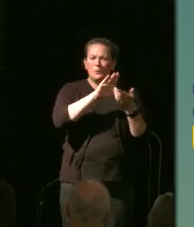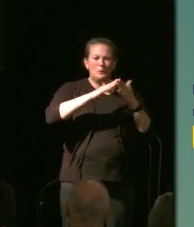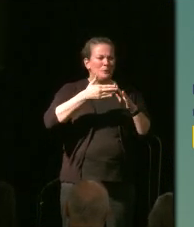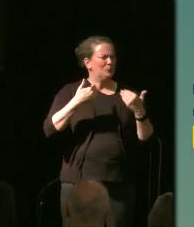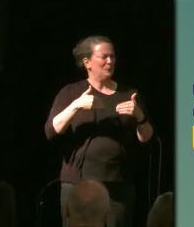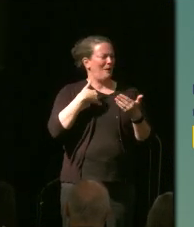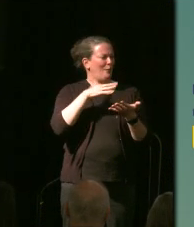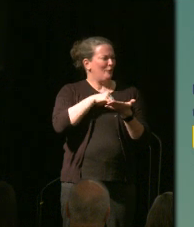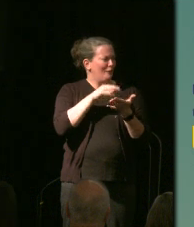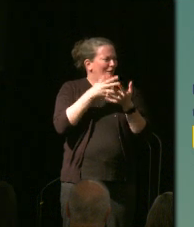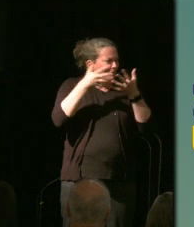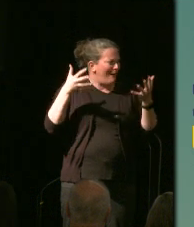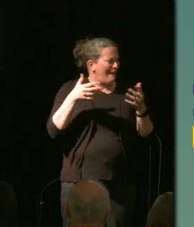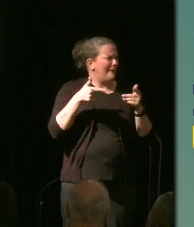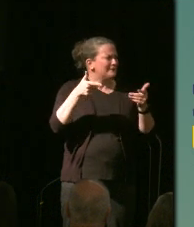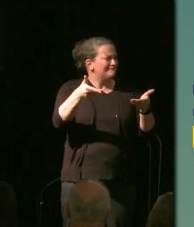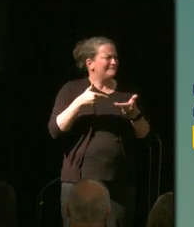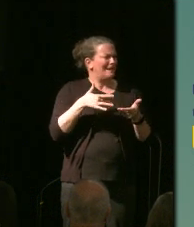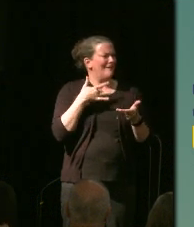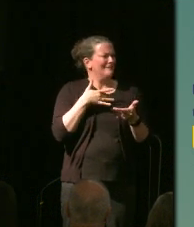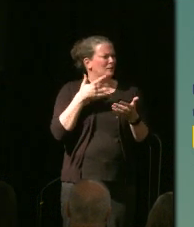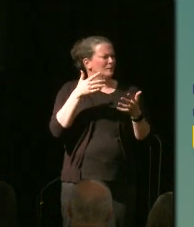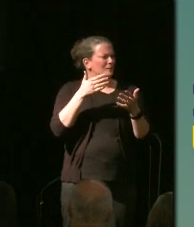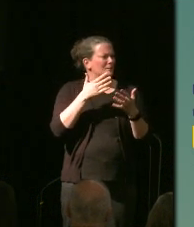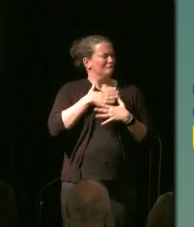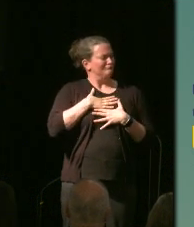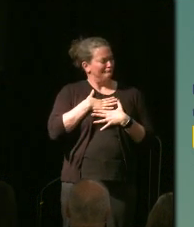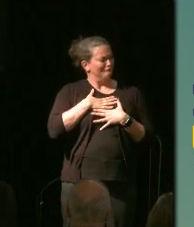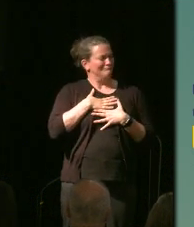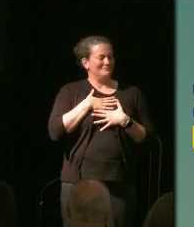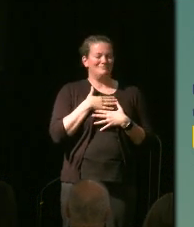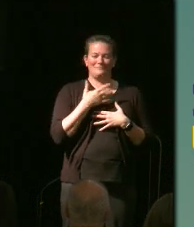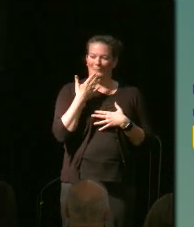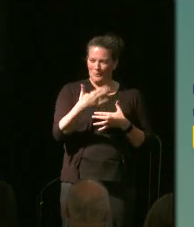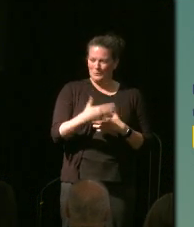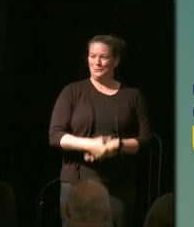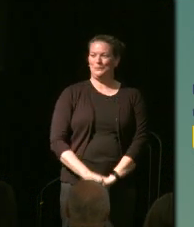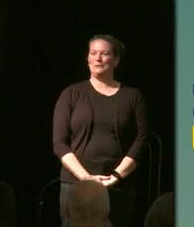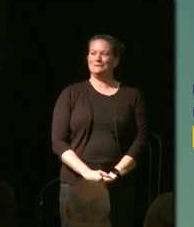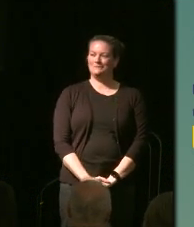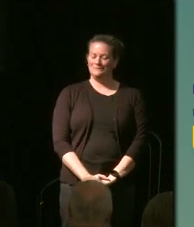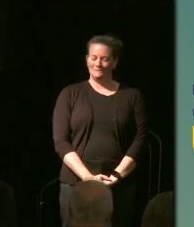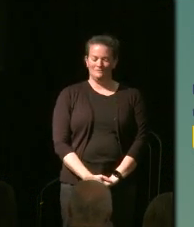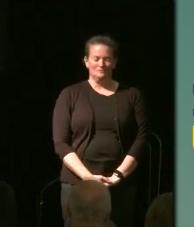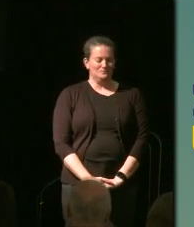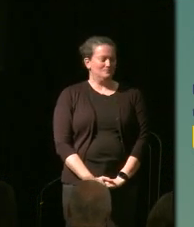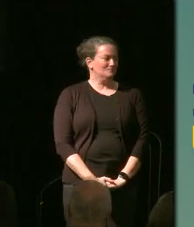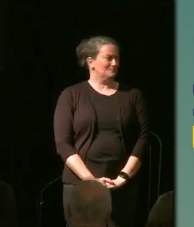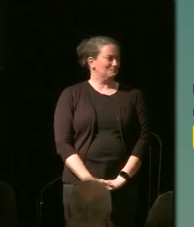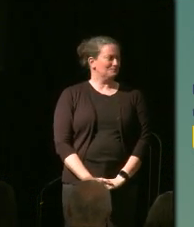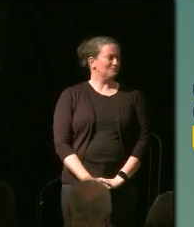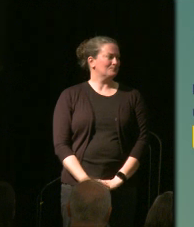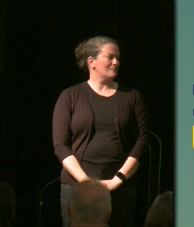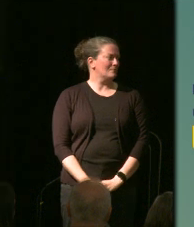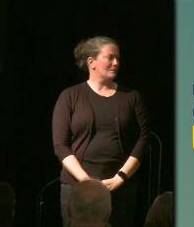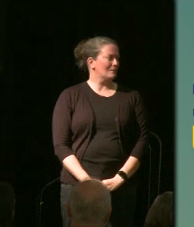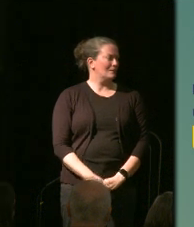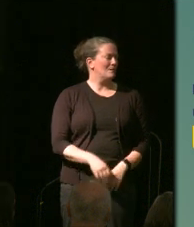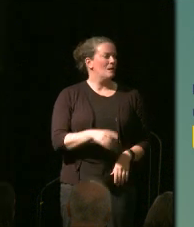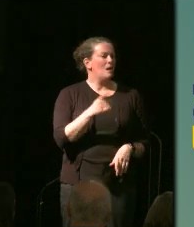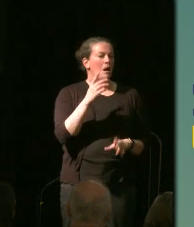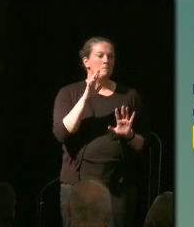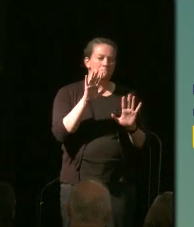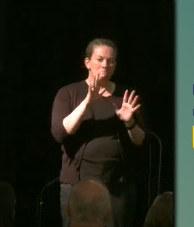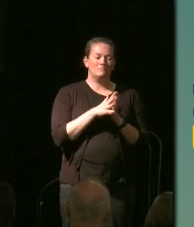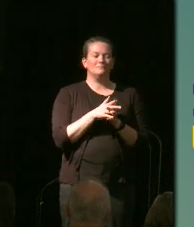So thank you all very, very much for having me here today. So with that, I think there's another important point to talk about here. And it's